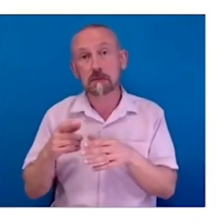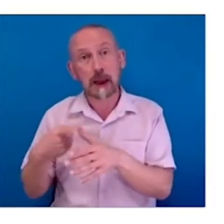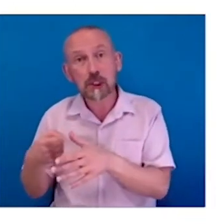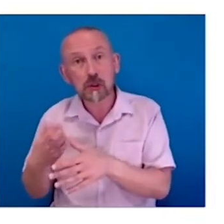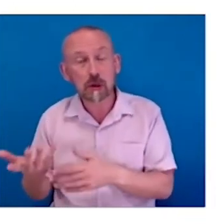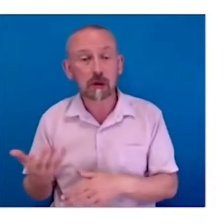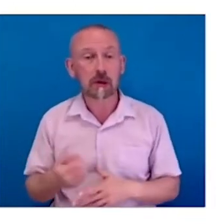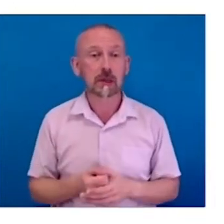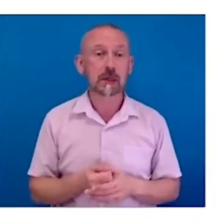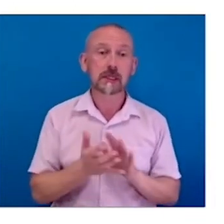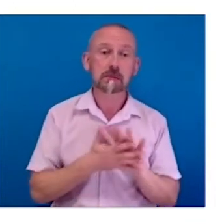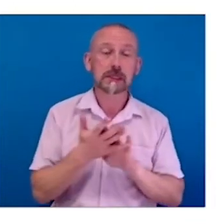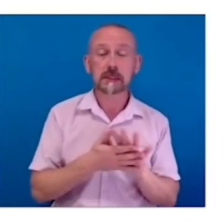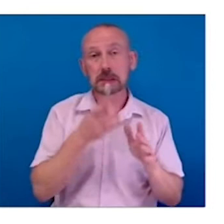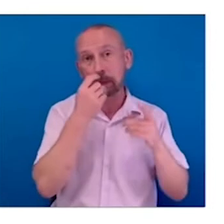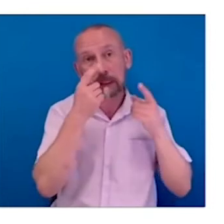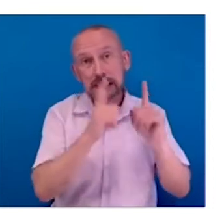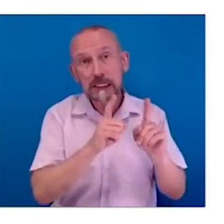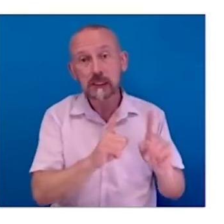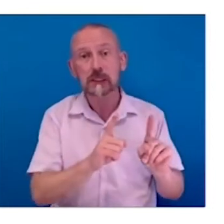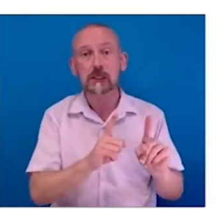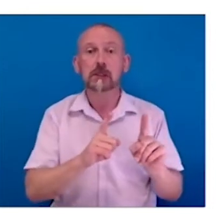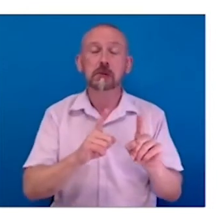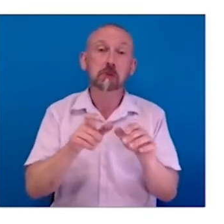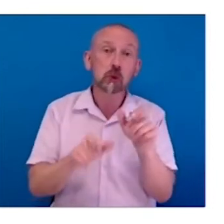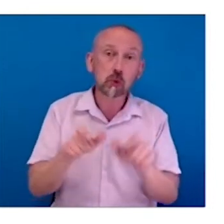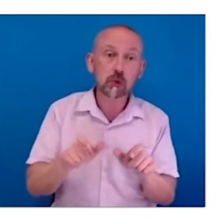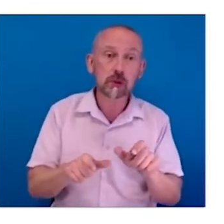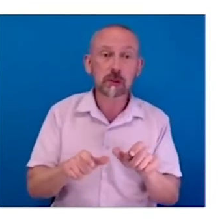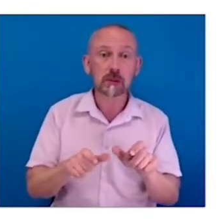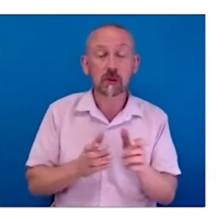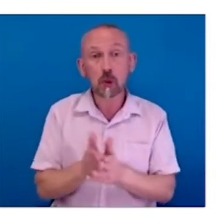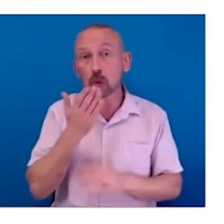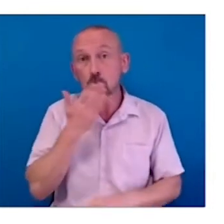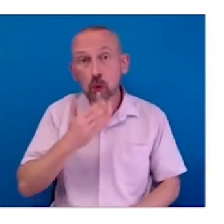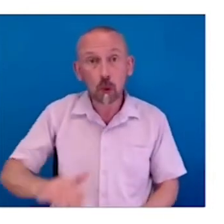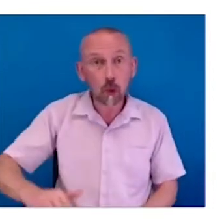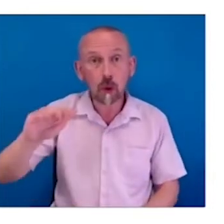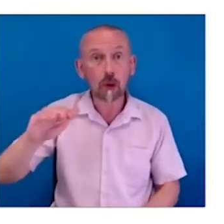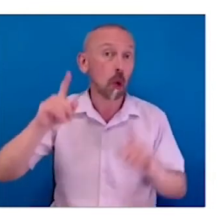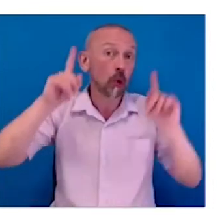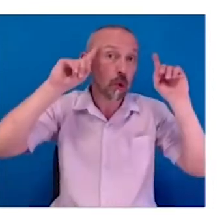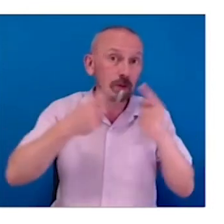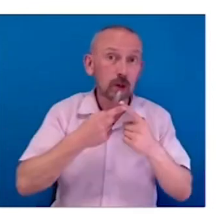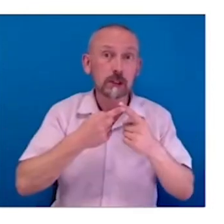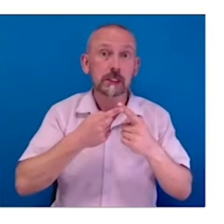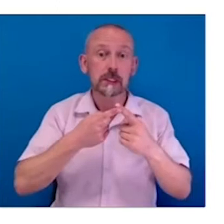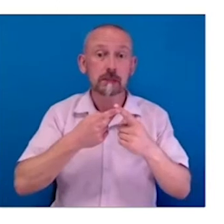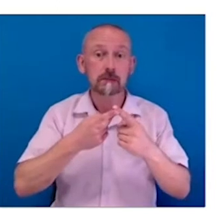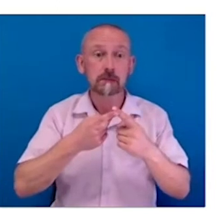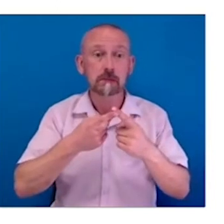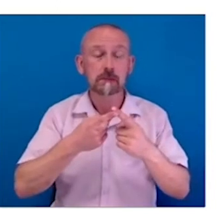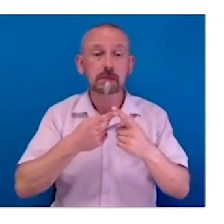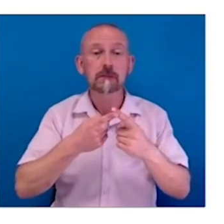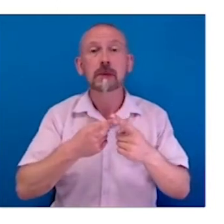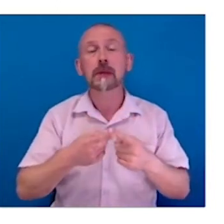from beginners through school public examinations to university students. The Associated